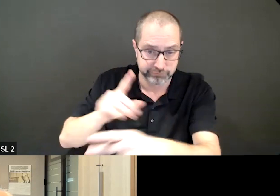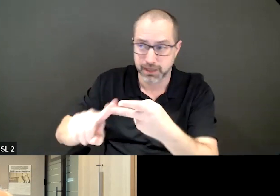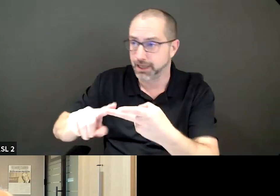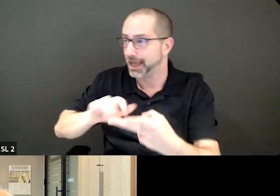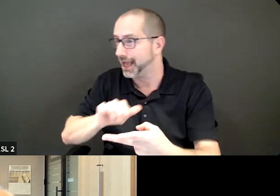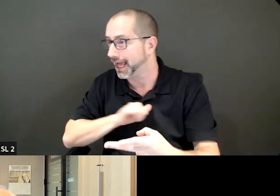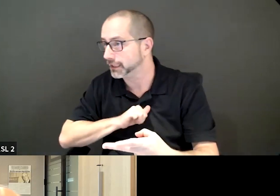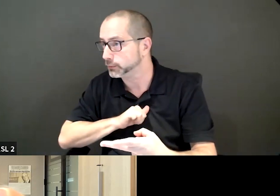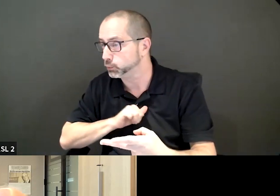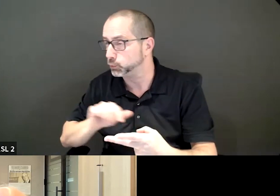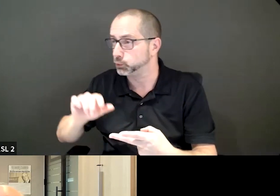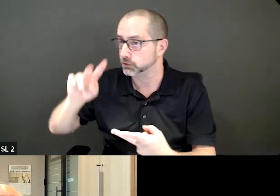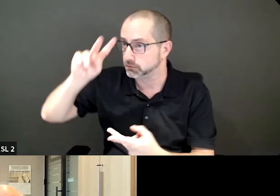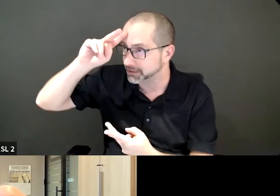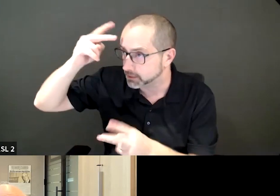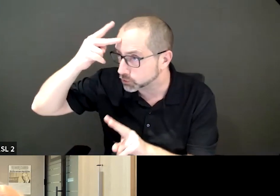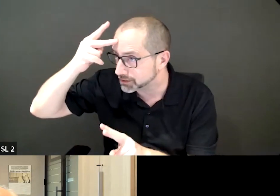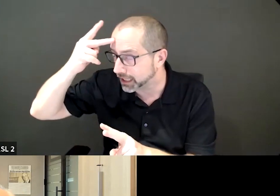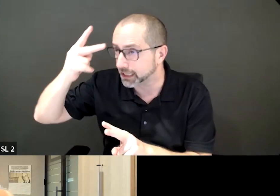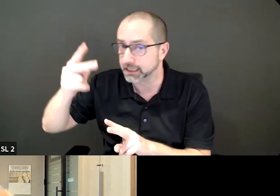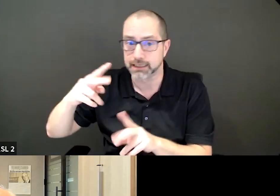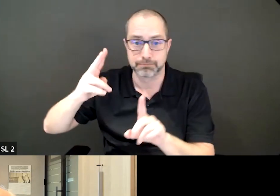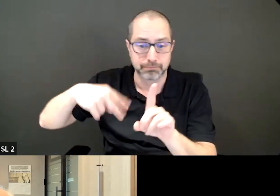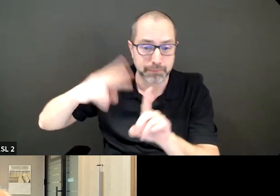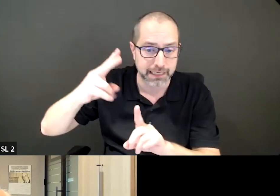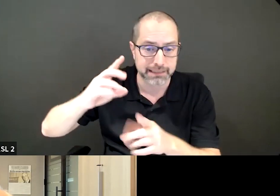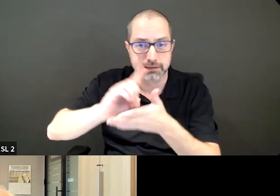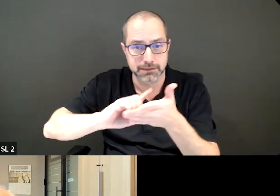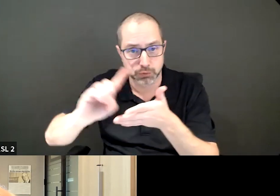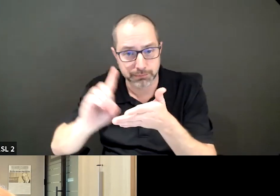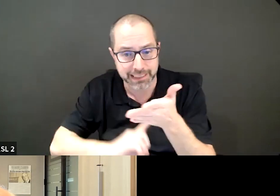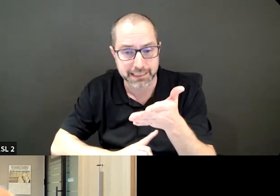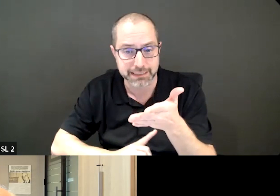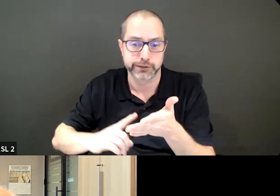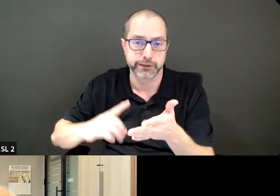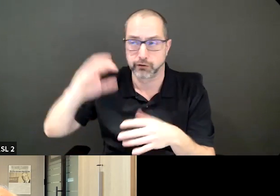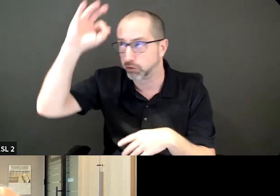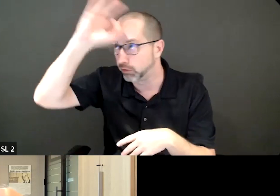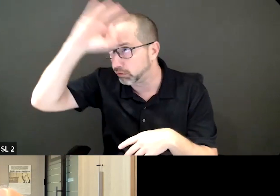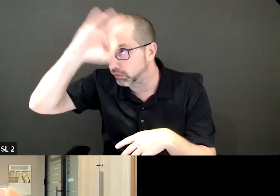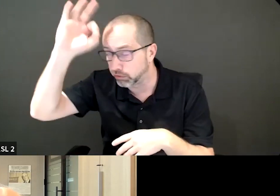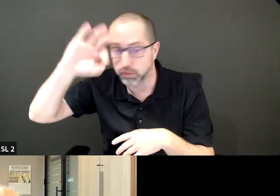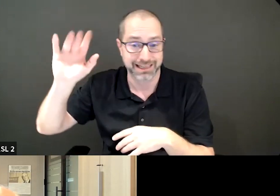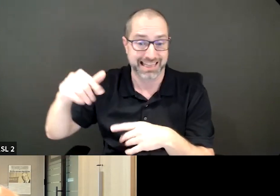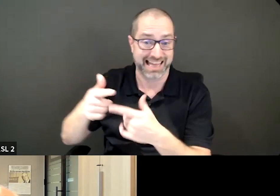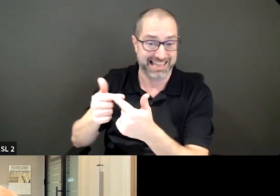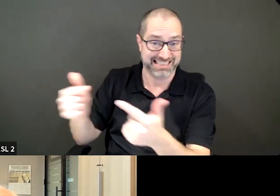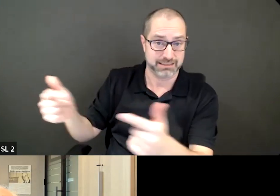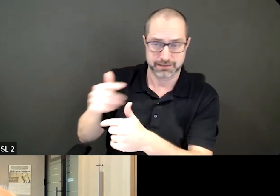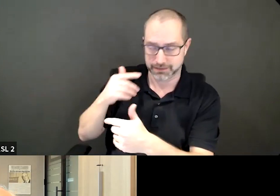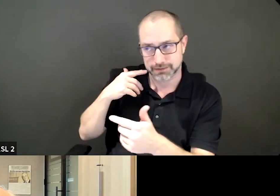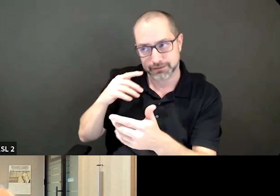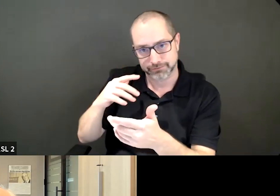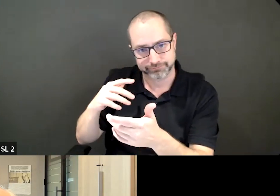attitudinal barriers such as lack of awareness, bias, discrimination, and others that are still prevalent too often in